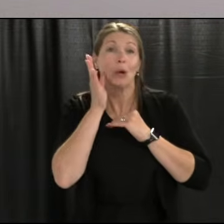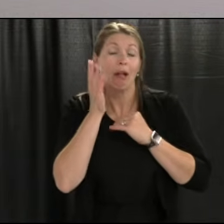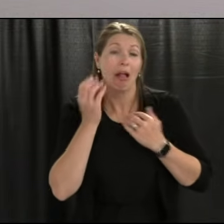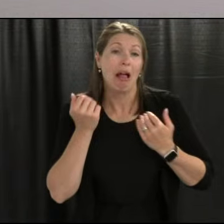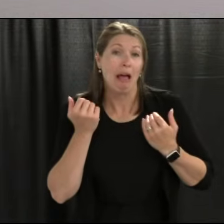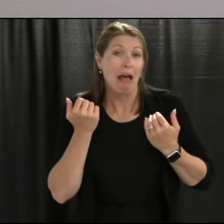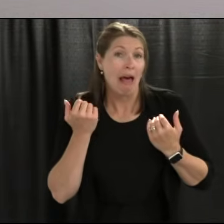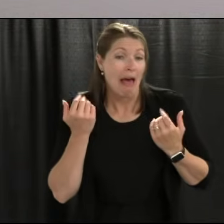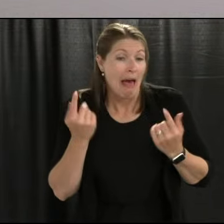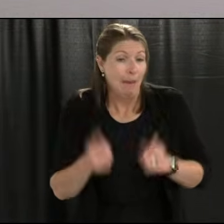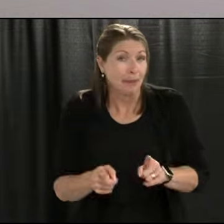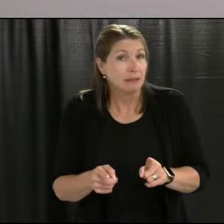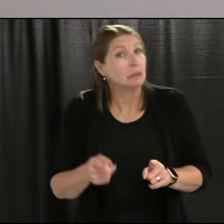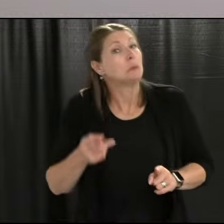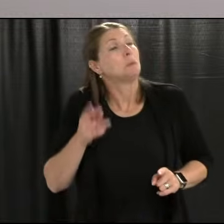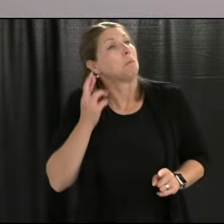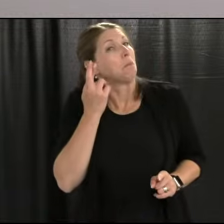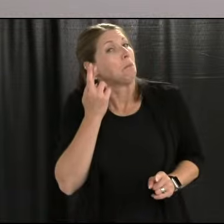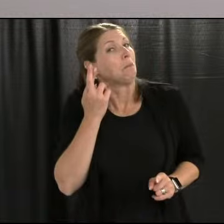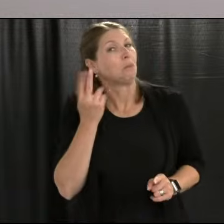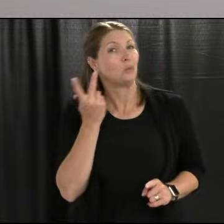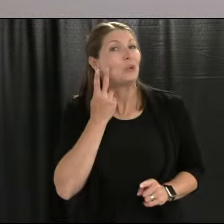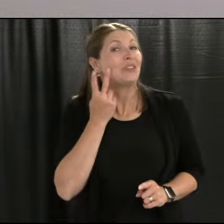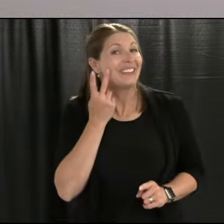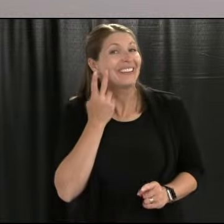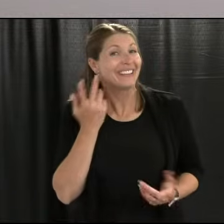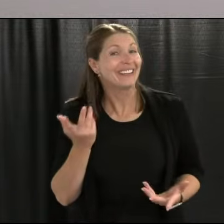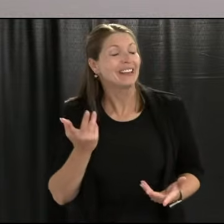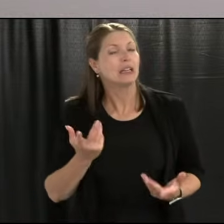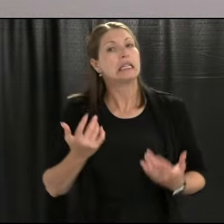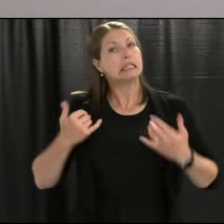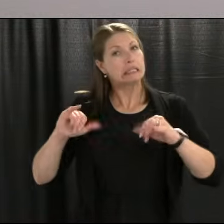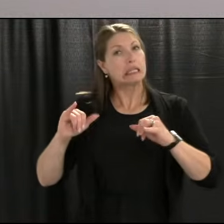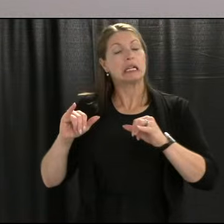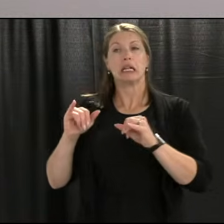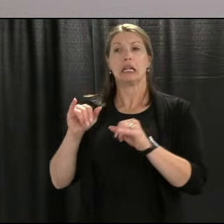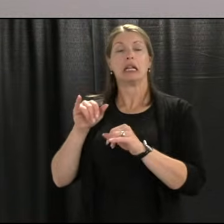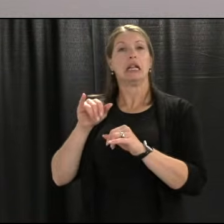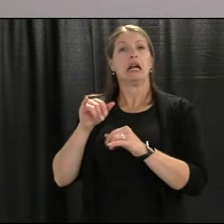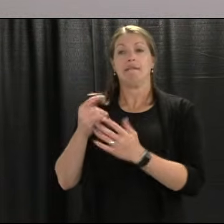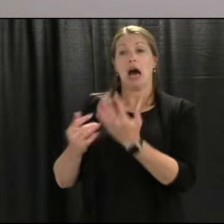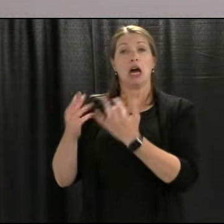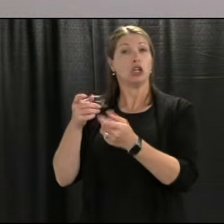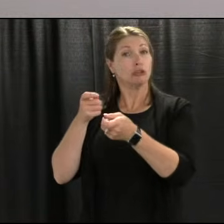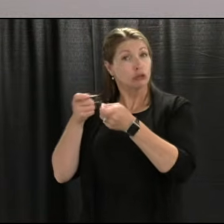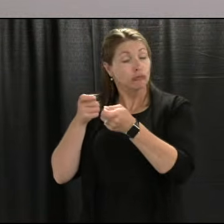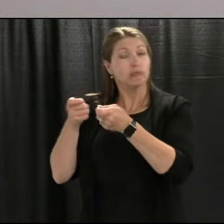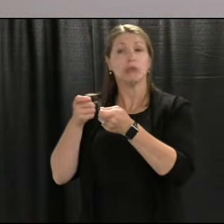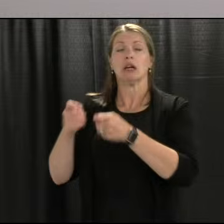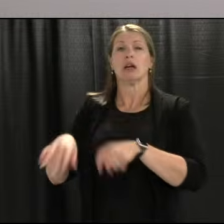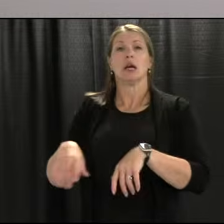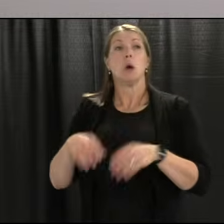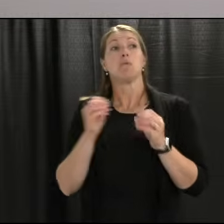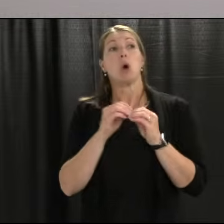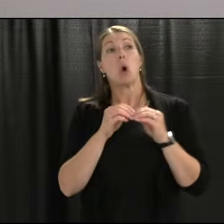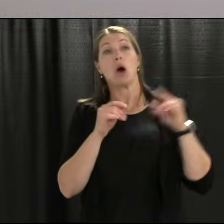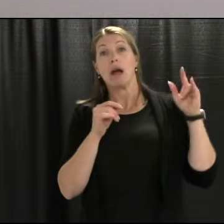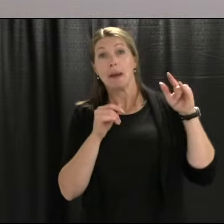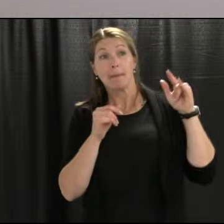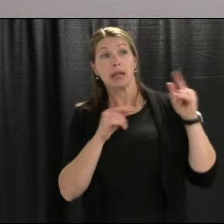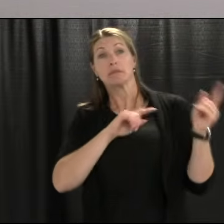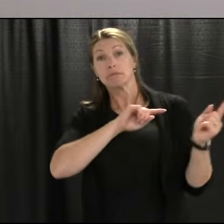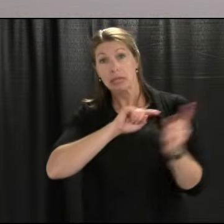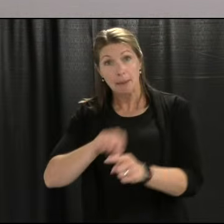can. And as I said, the fires, they're continuing to be worked on here. We have more air assets coming. We'll continue to look for as many as we